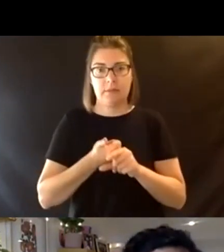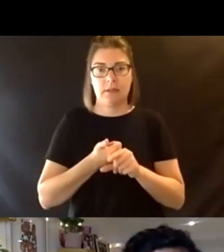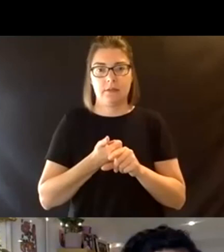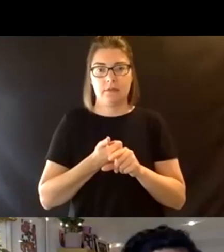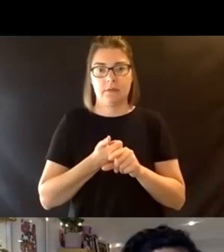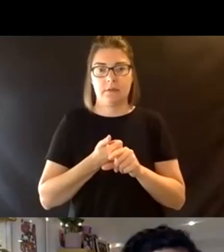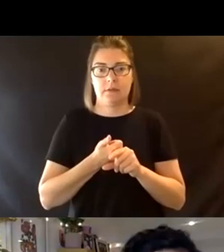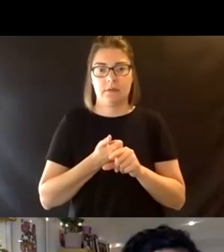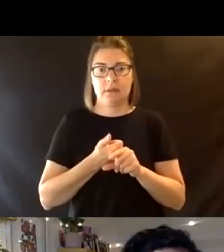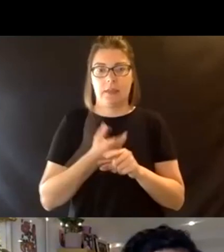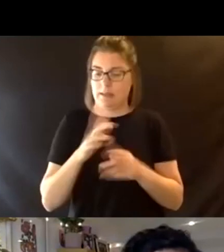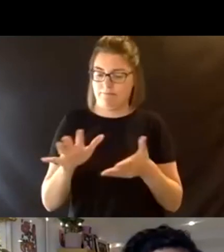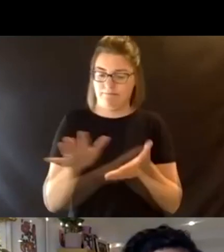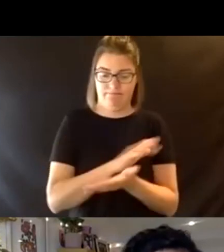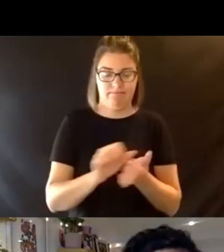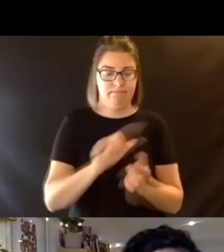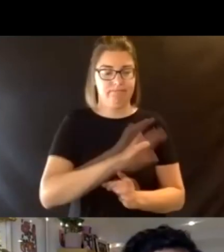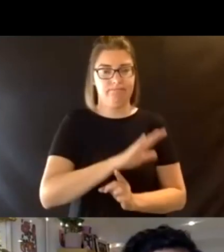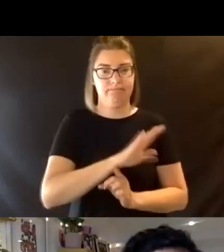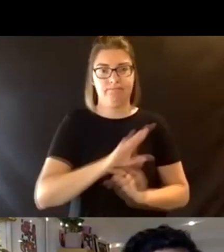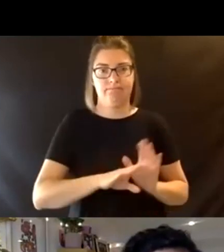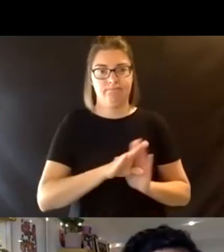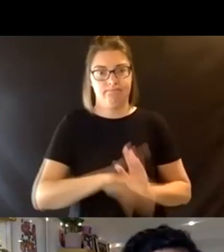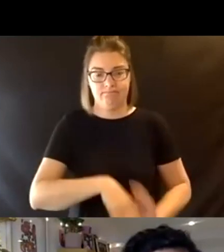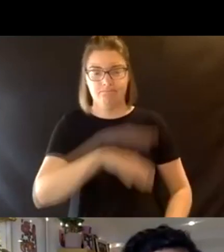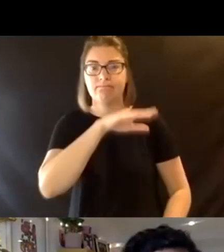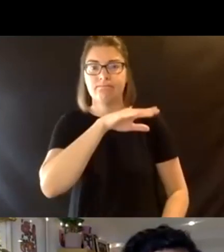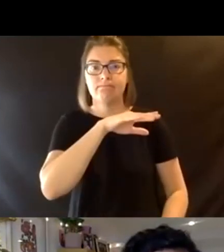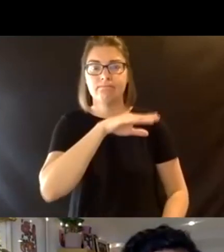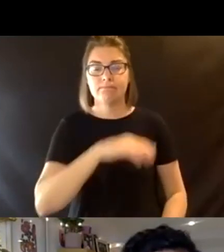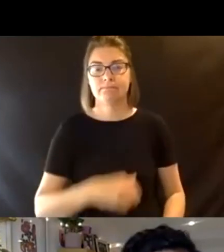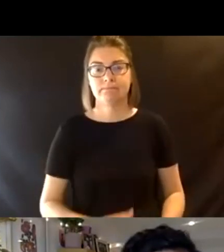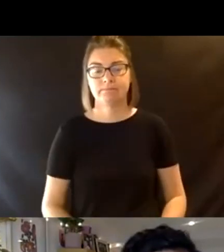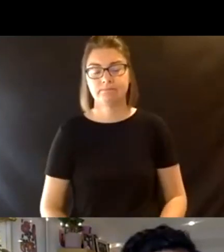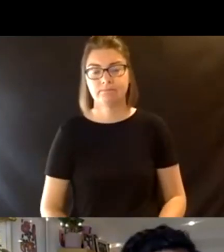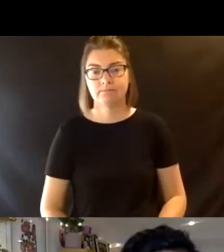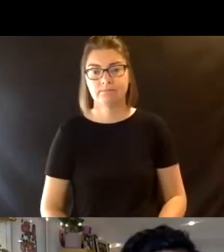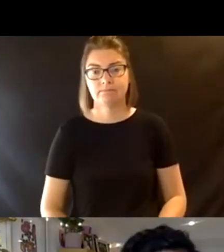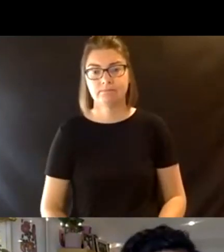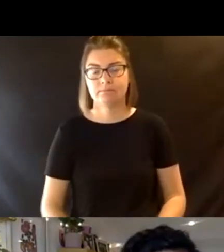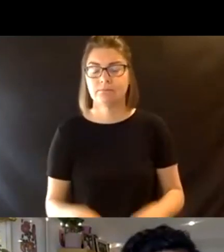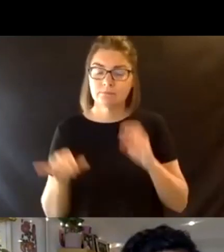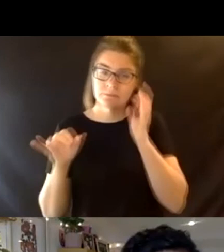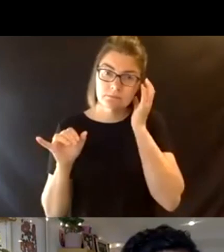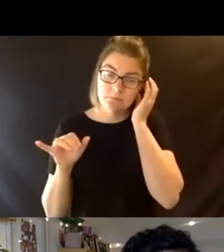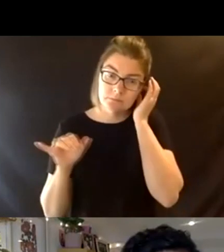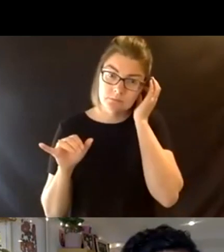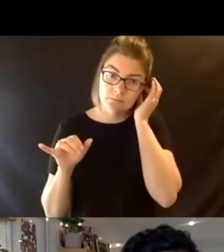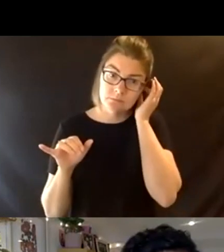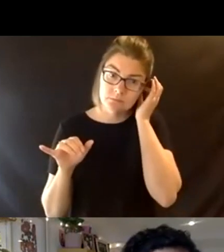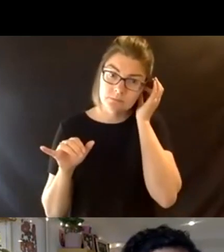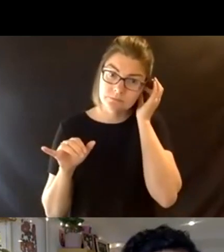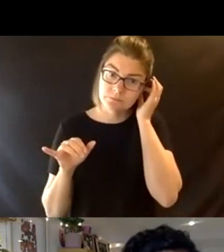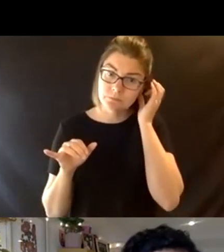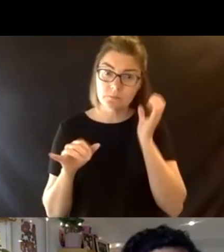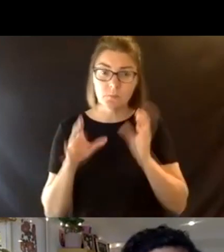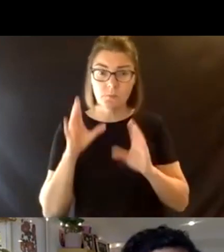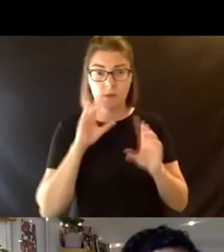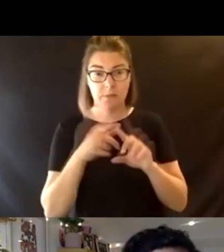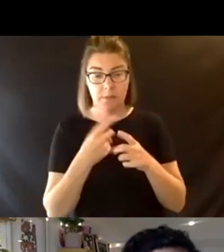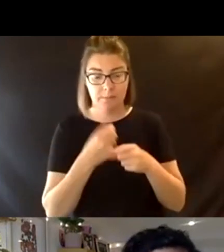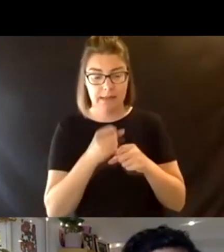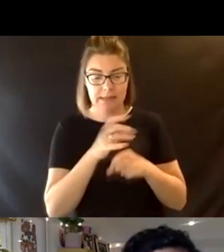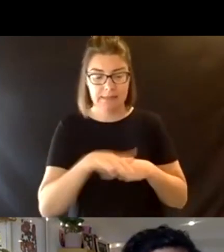so damaging to his development. And I would say that don't worry about trying to make spaces